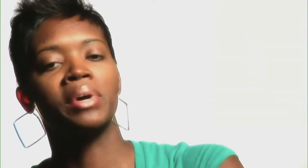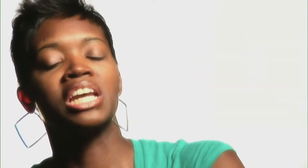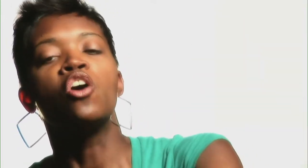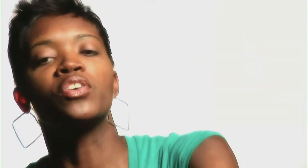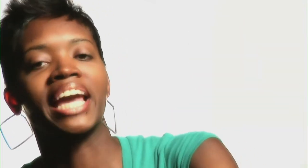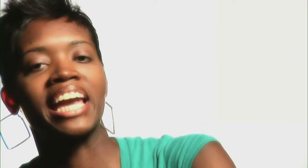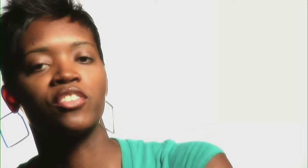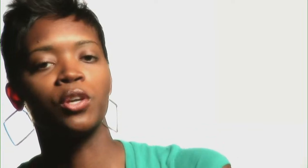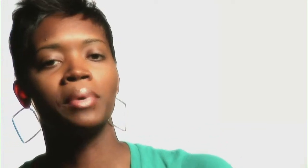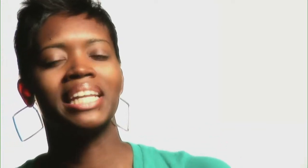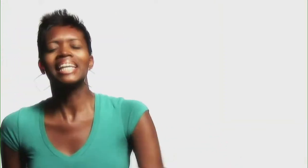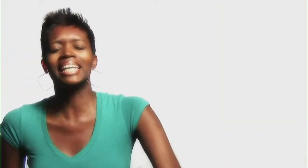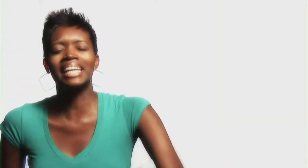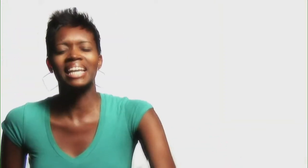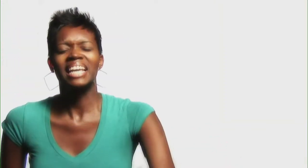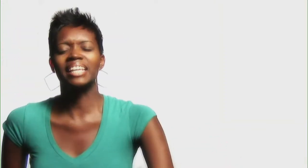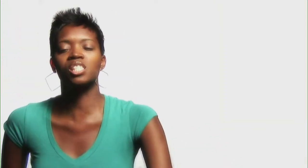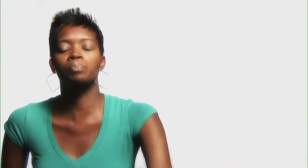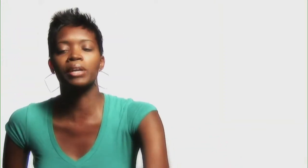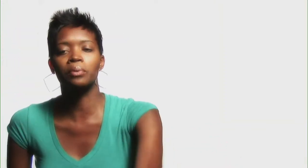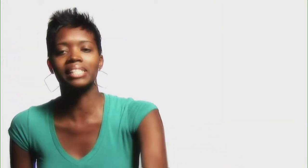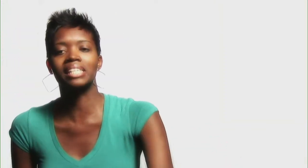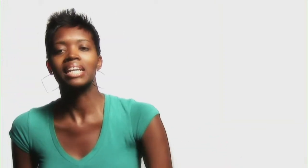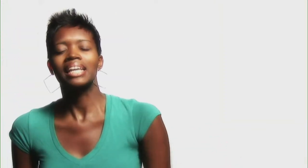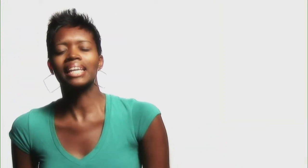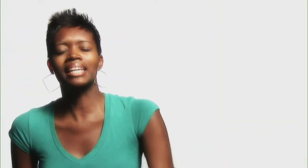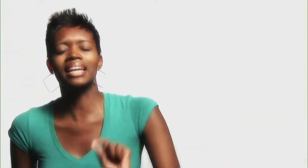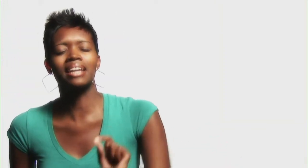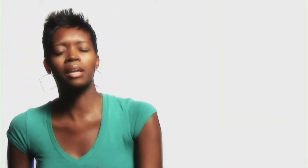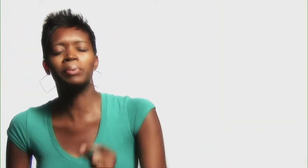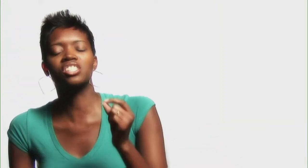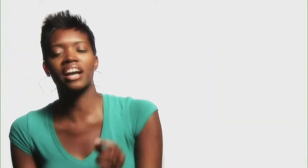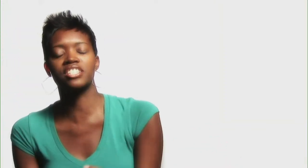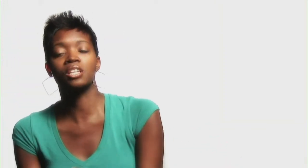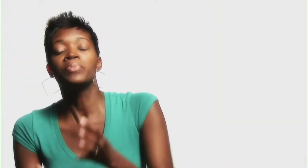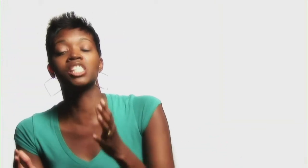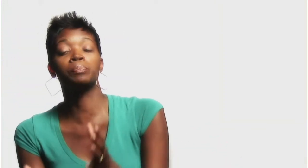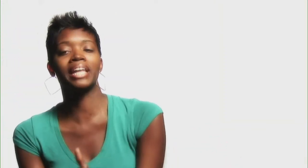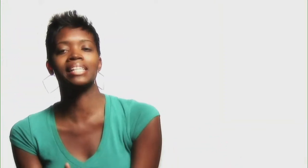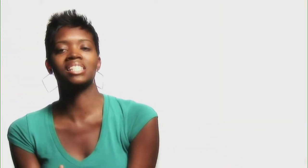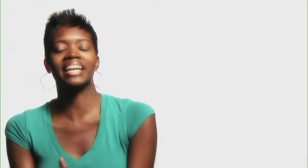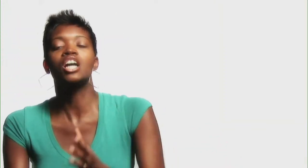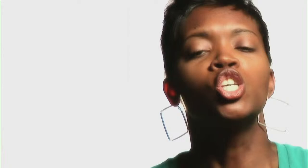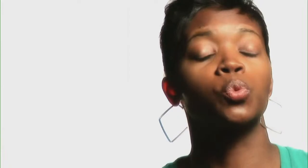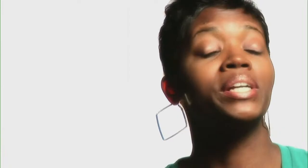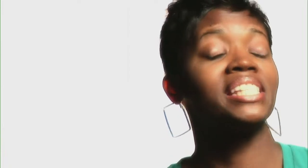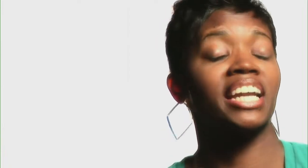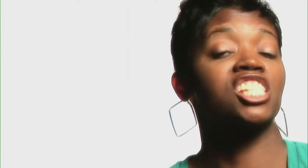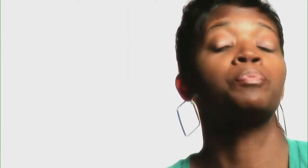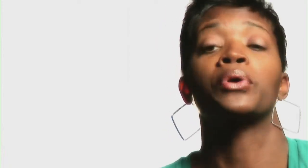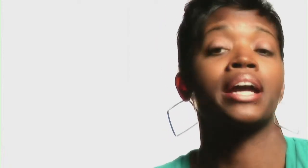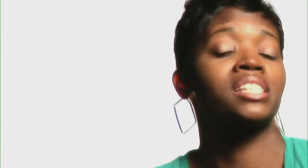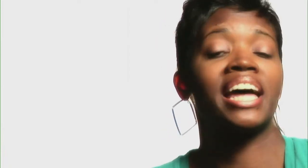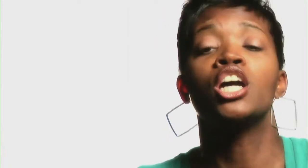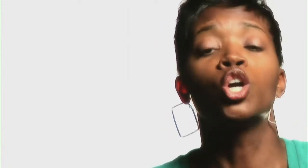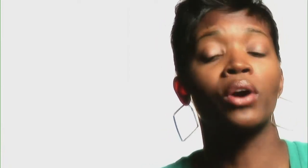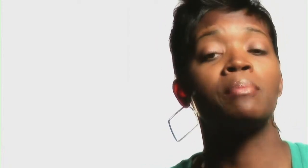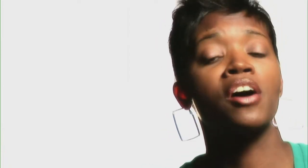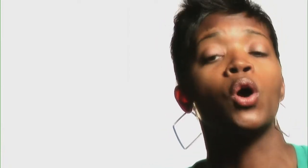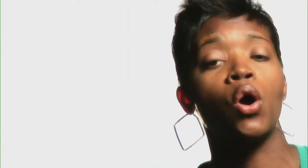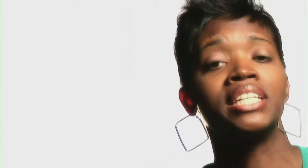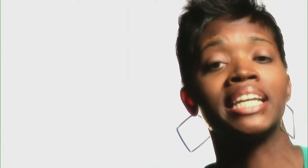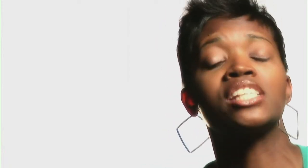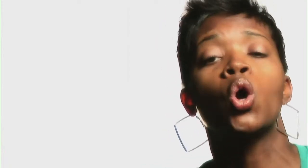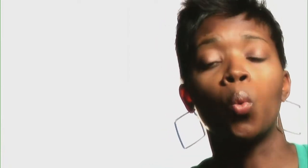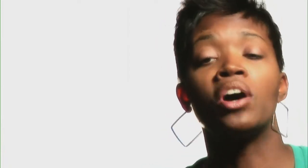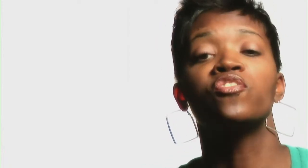became human, forgave human. He is spirit. He cannot be touched, explains, like sweet seconds of prayers, like